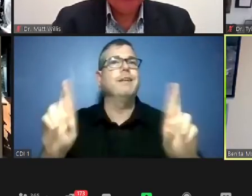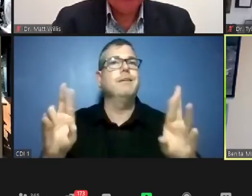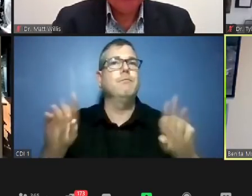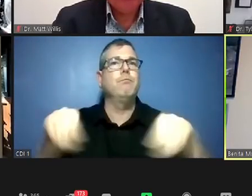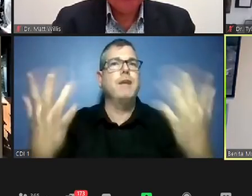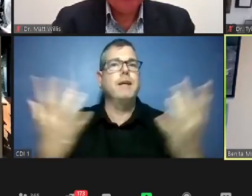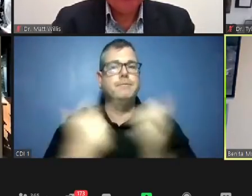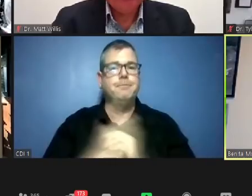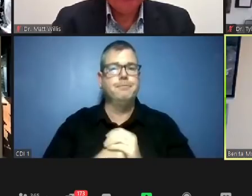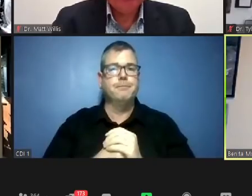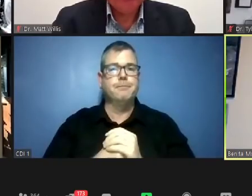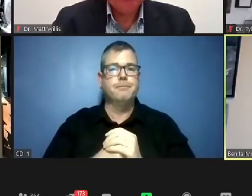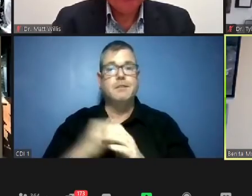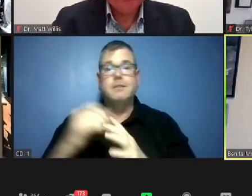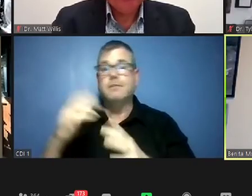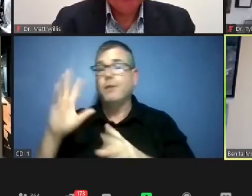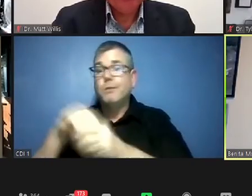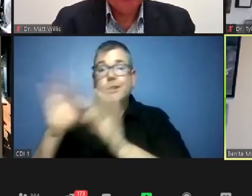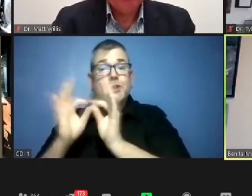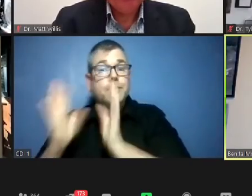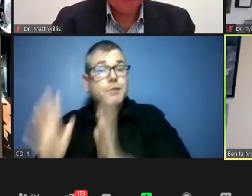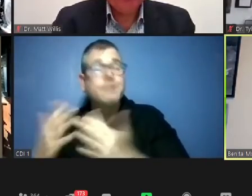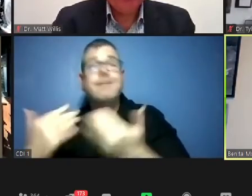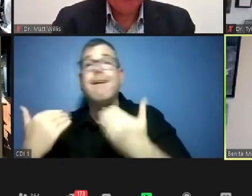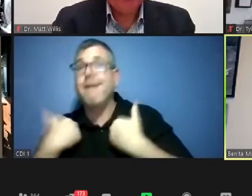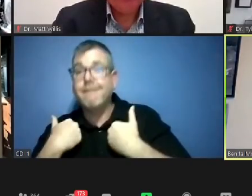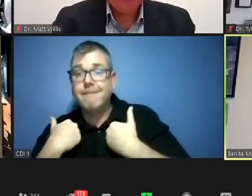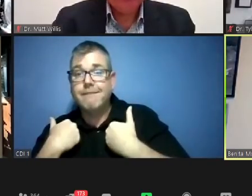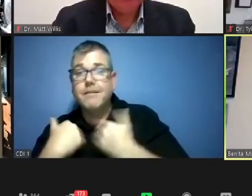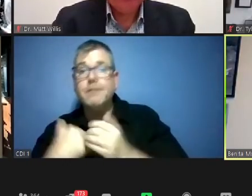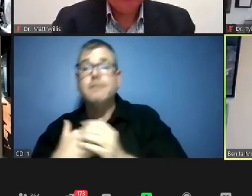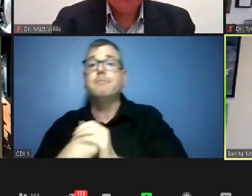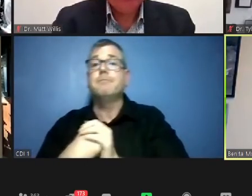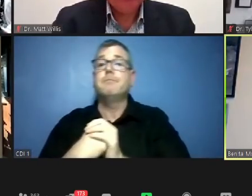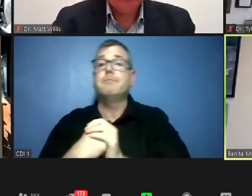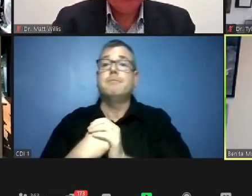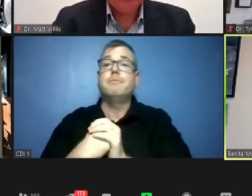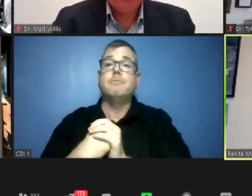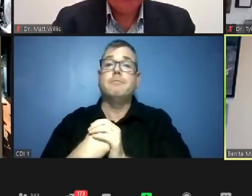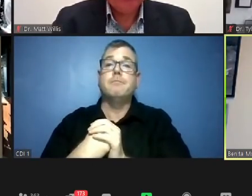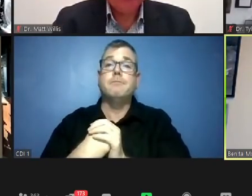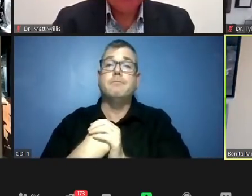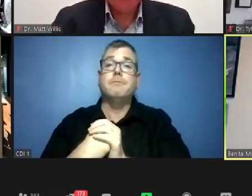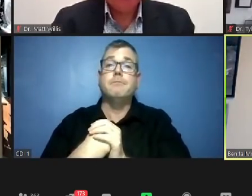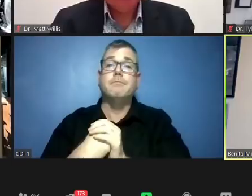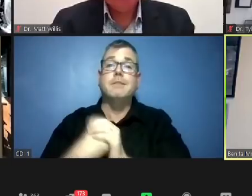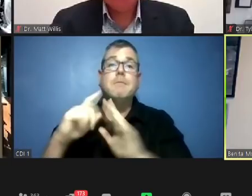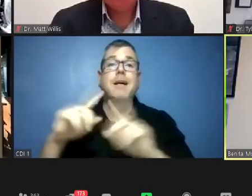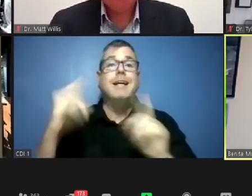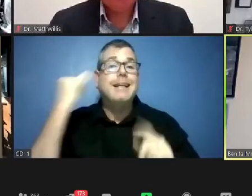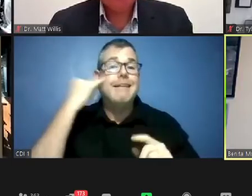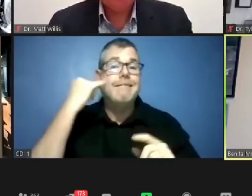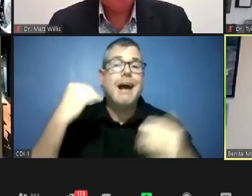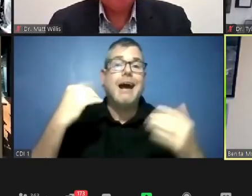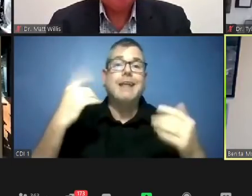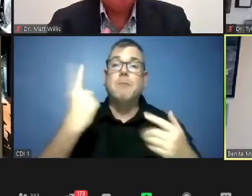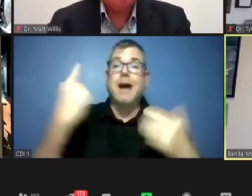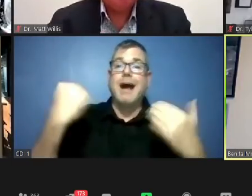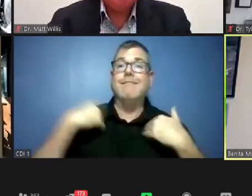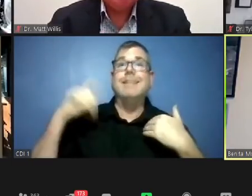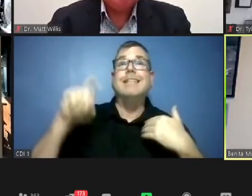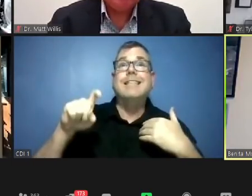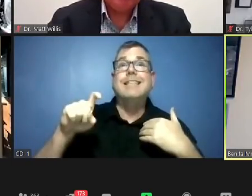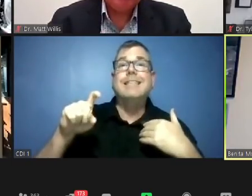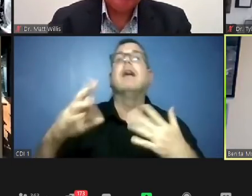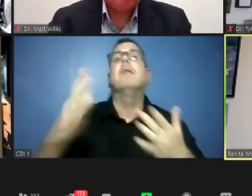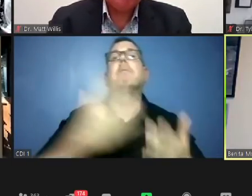site. Any other access needs, please bring them to our attention if you come to the pod. We're definitely